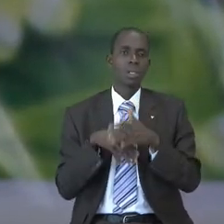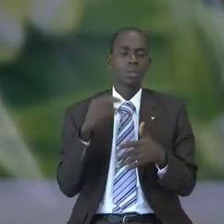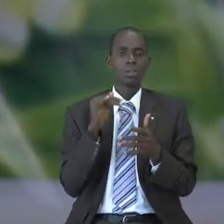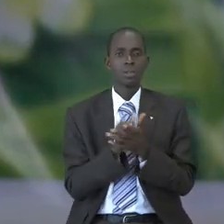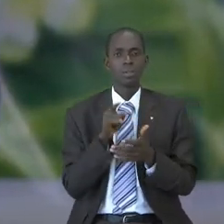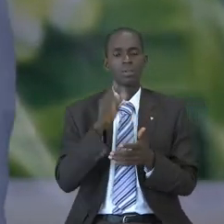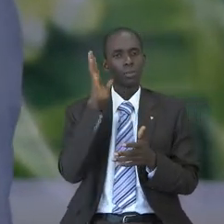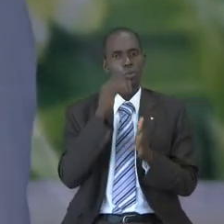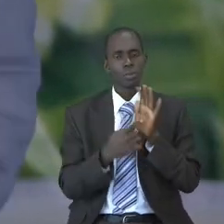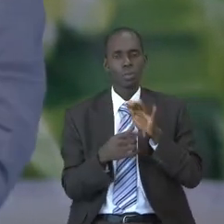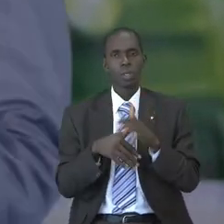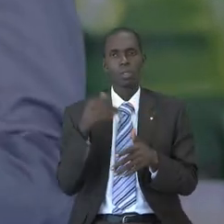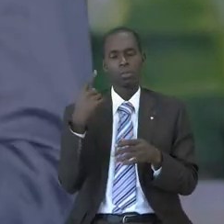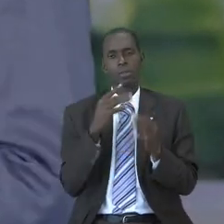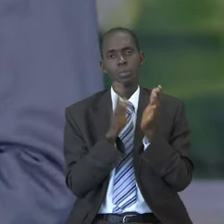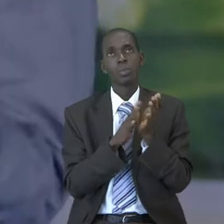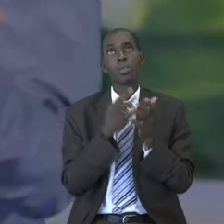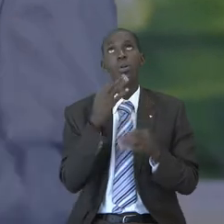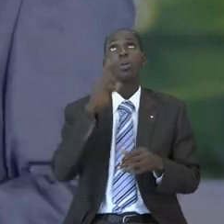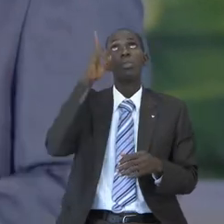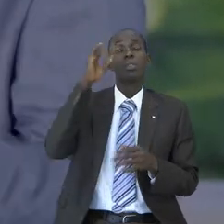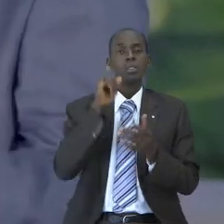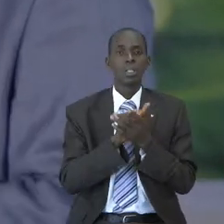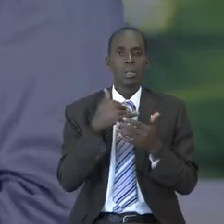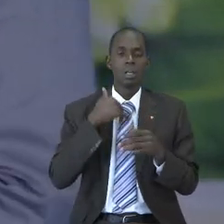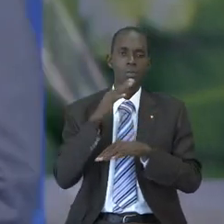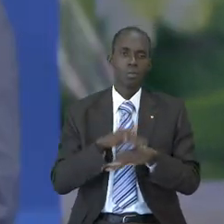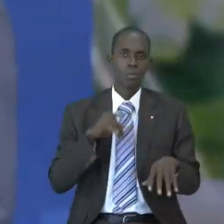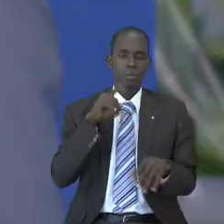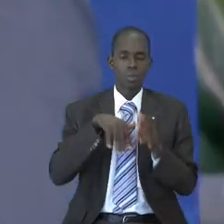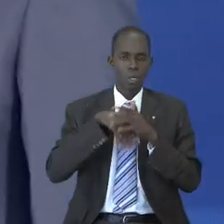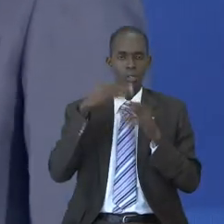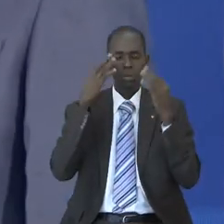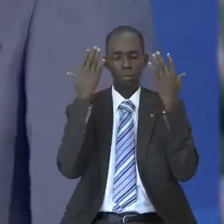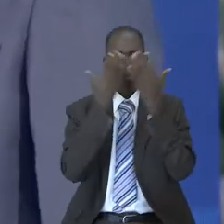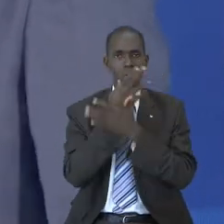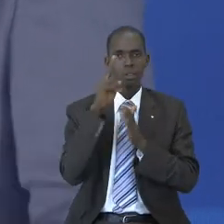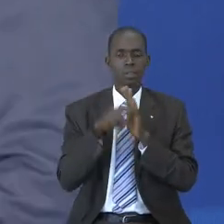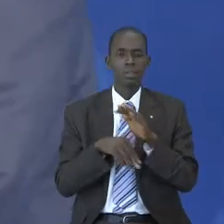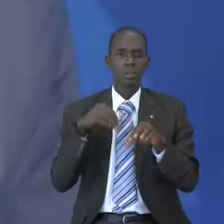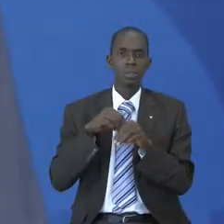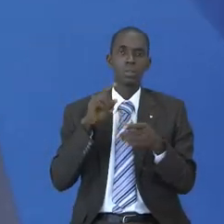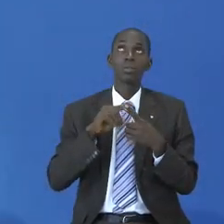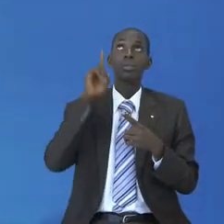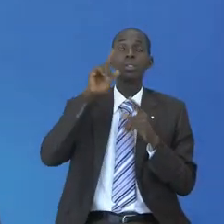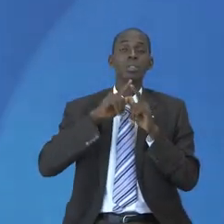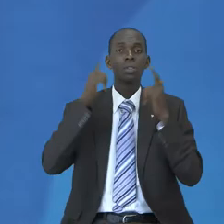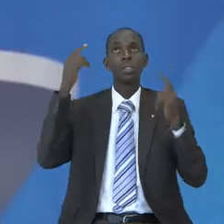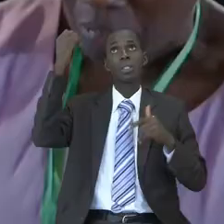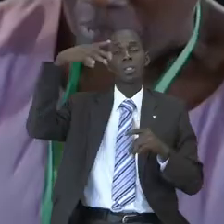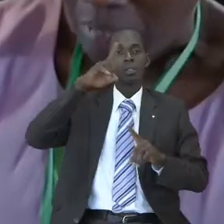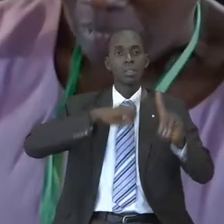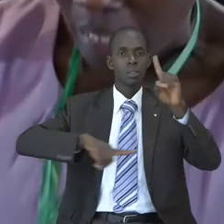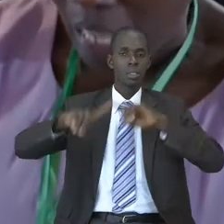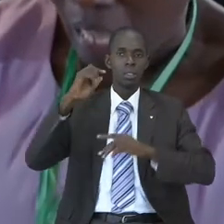show forth the praises of him who has called you out of darkness into his marvelous light. And everybody